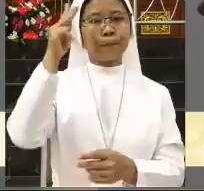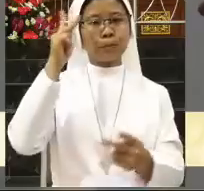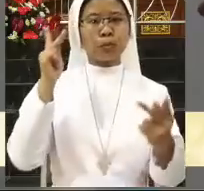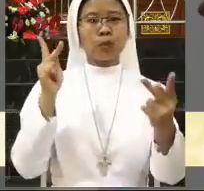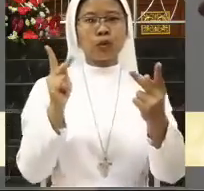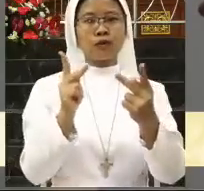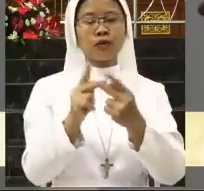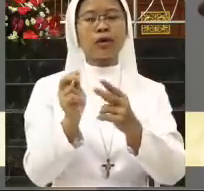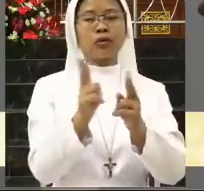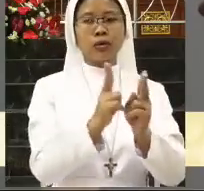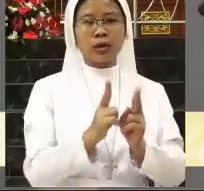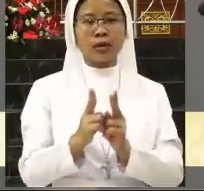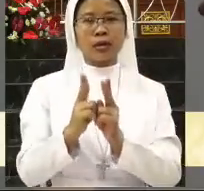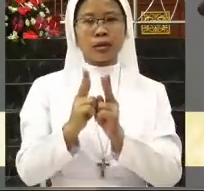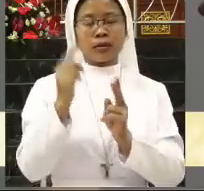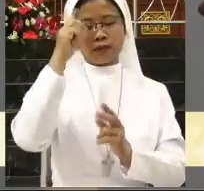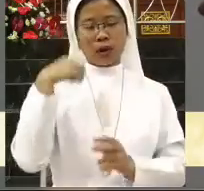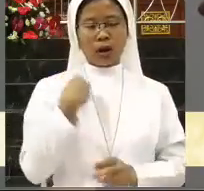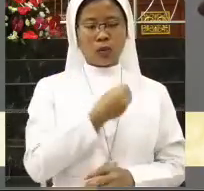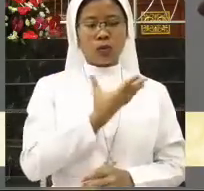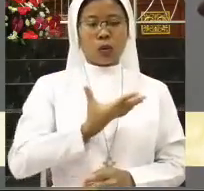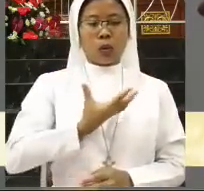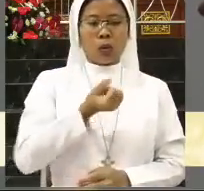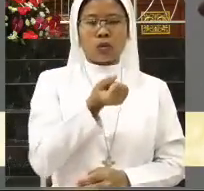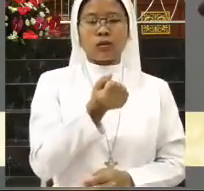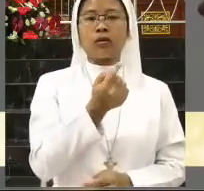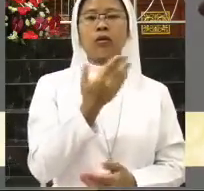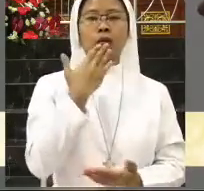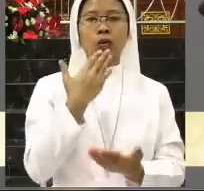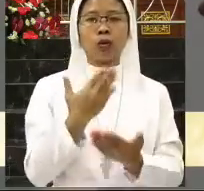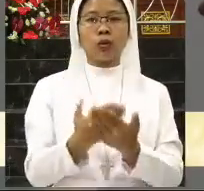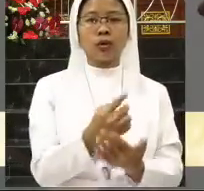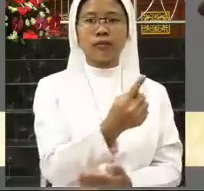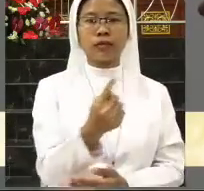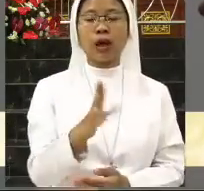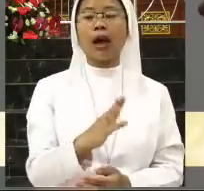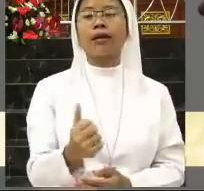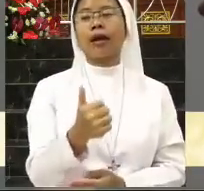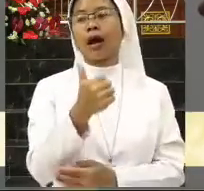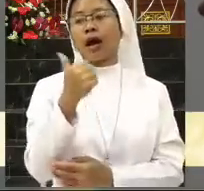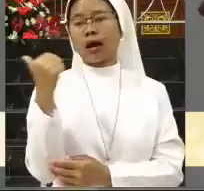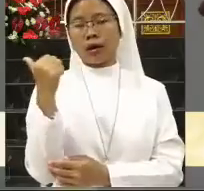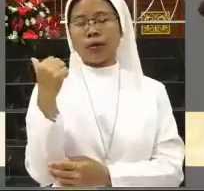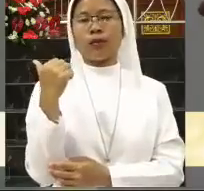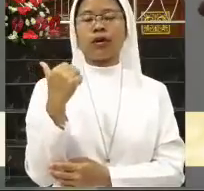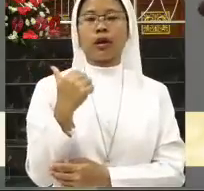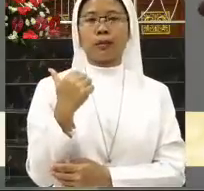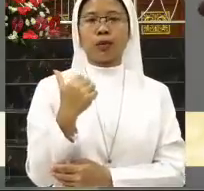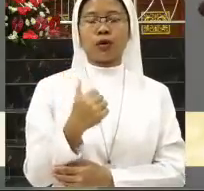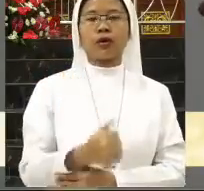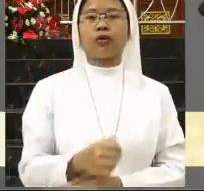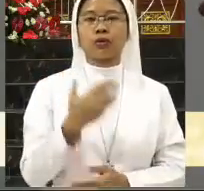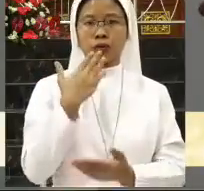its harmony for our own good and that of our neighbors.